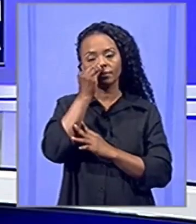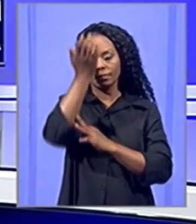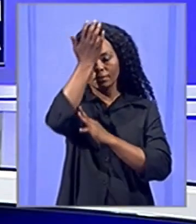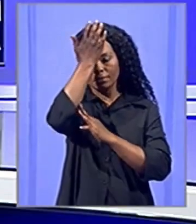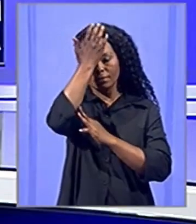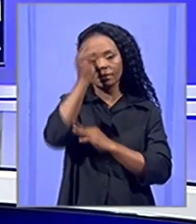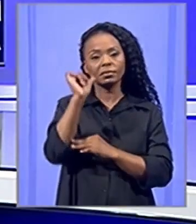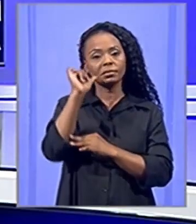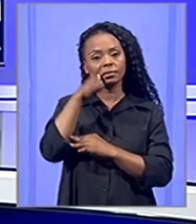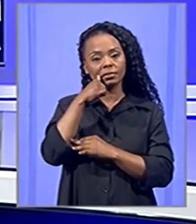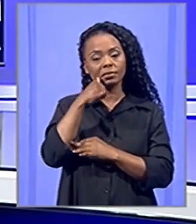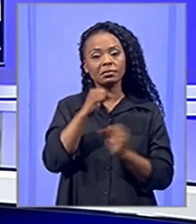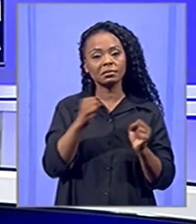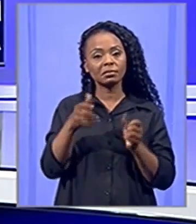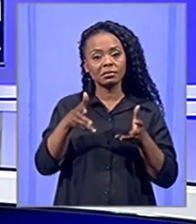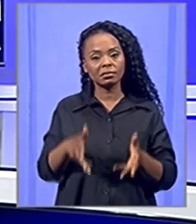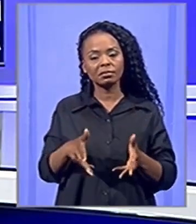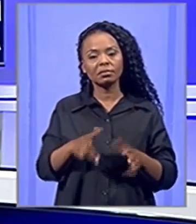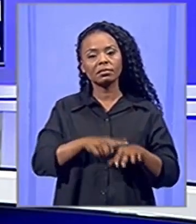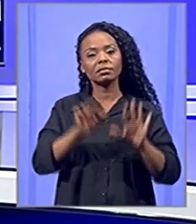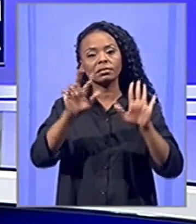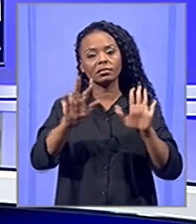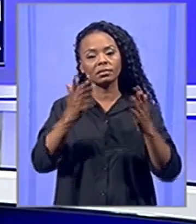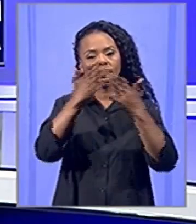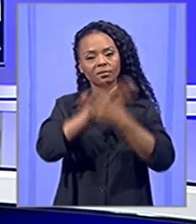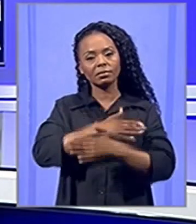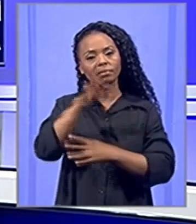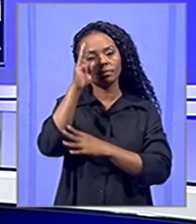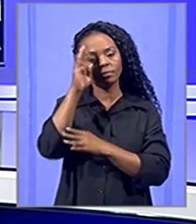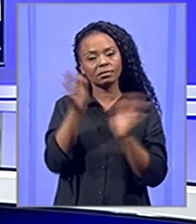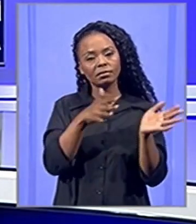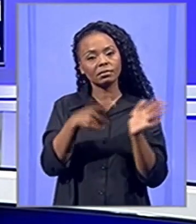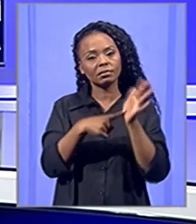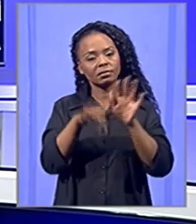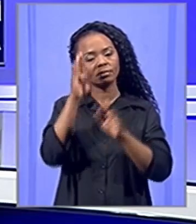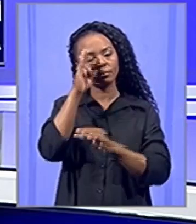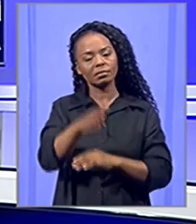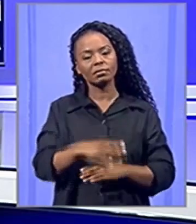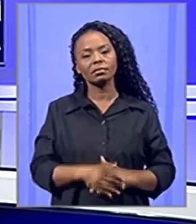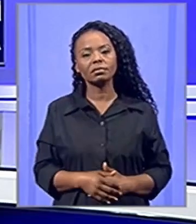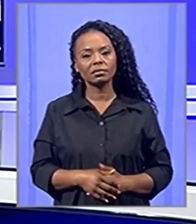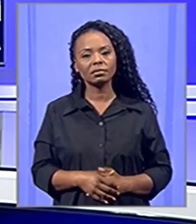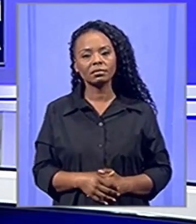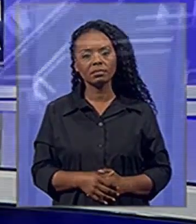Sepedi ka moso gona fa ka ura ya borobedi maitsiboa tsa bosa di a latela.